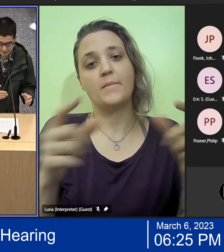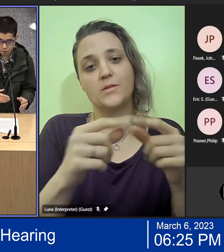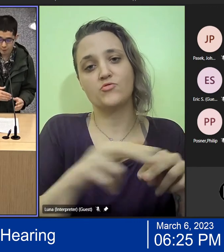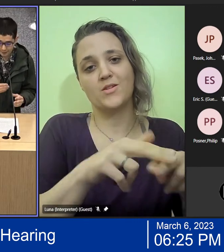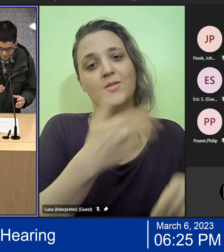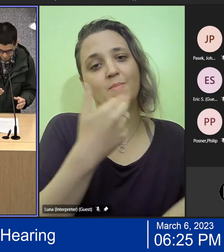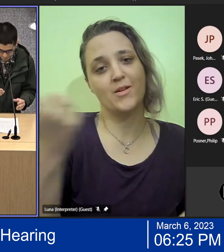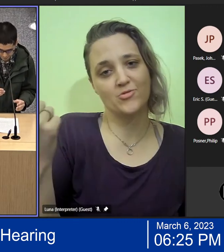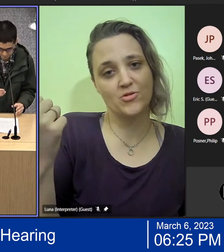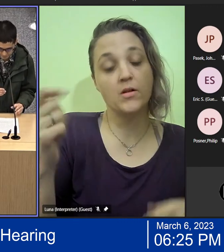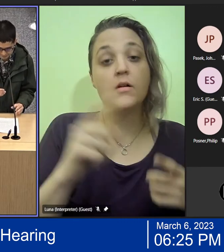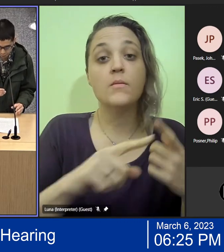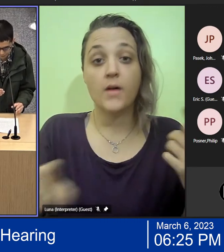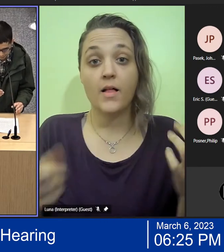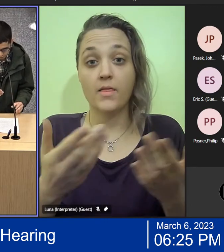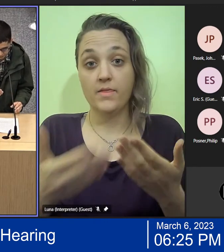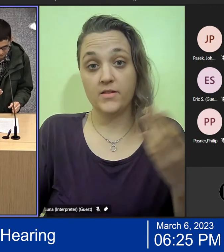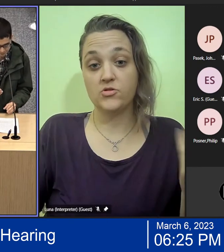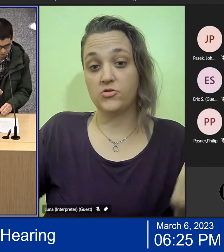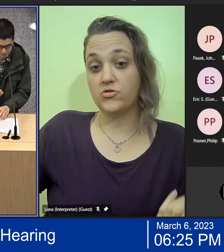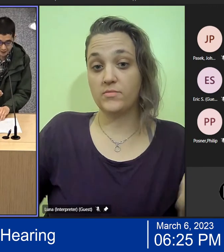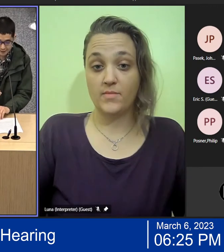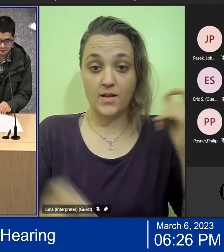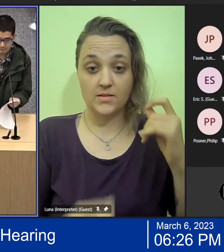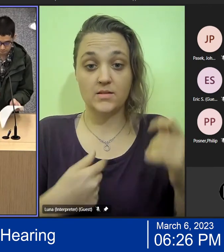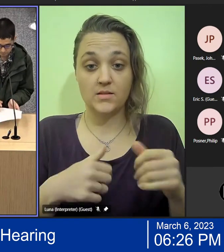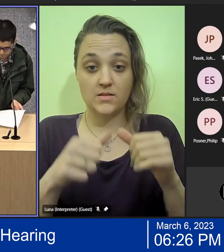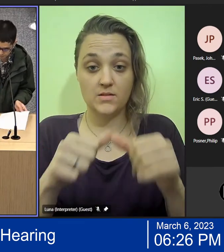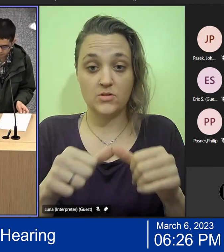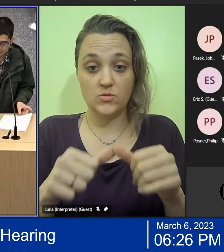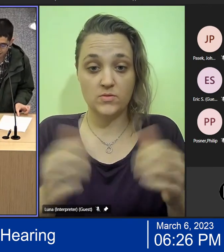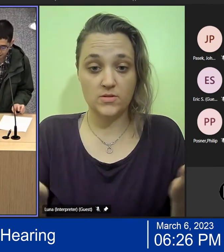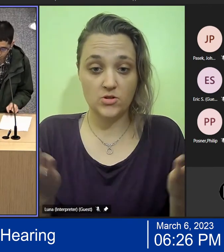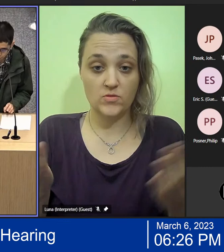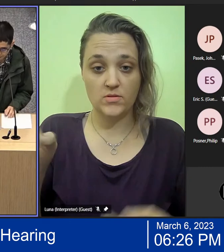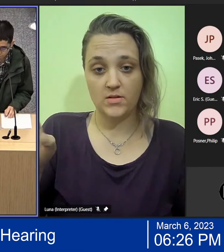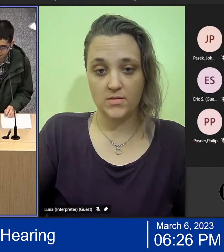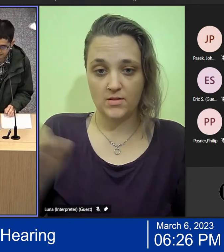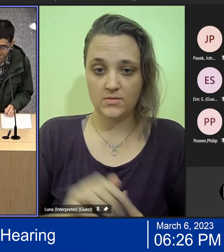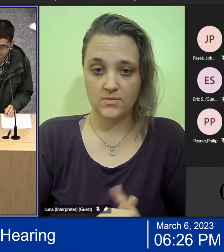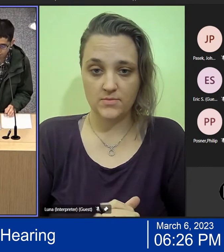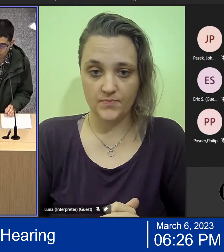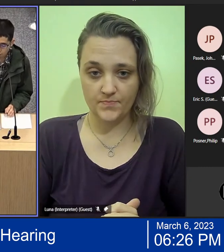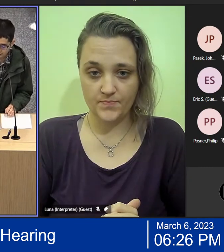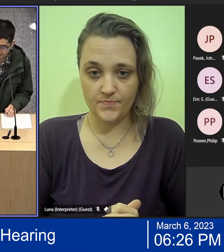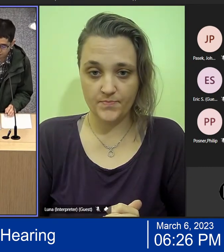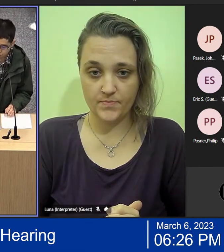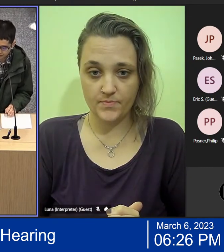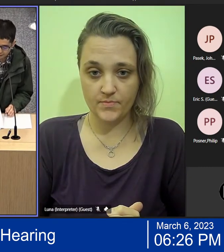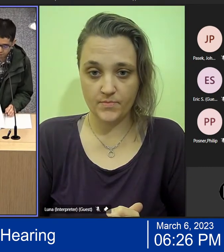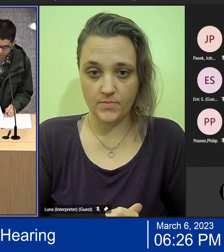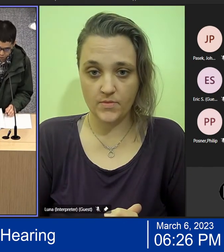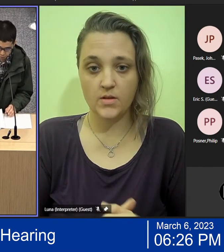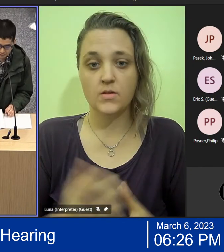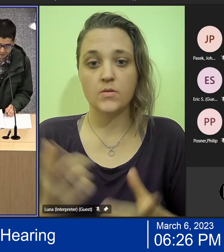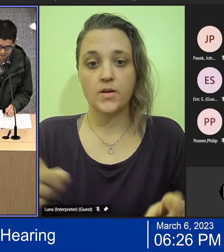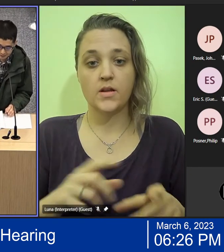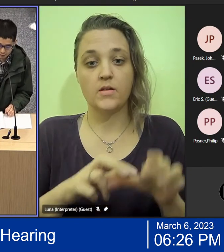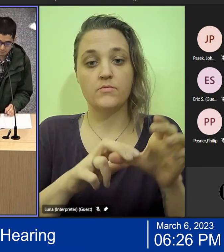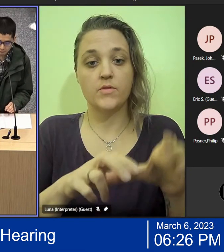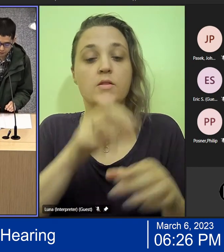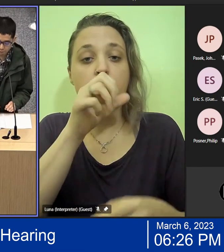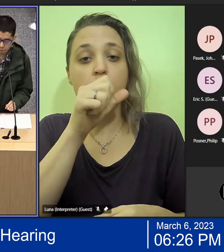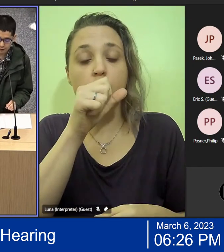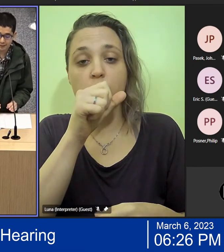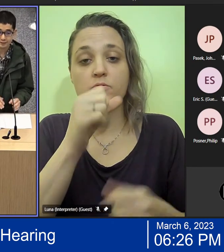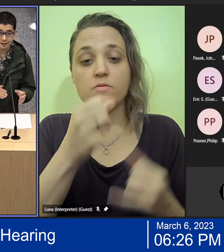trains were better however the web thinking change dramatically as I continually be in the states on our way to